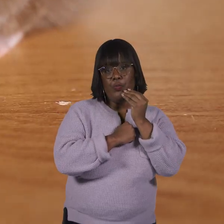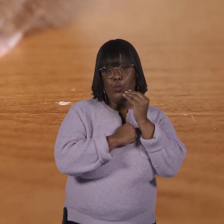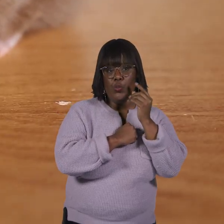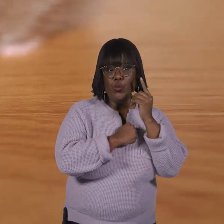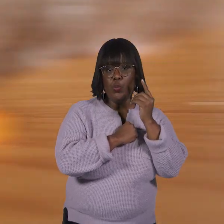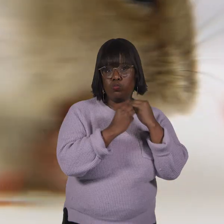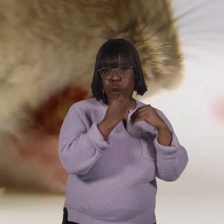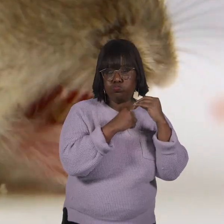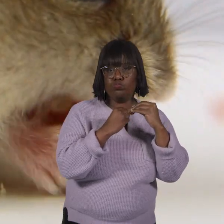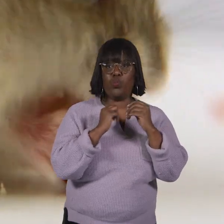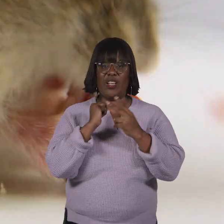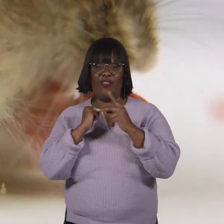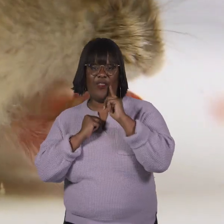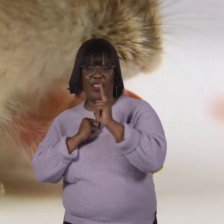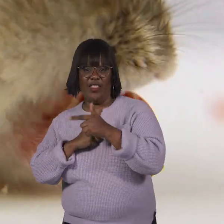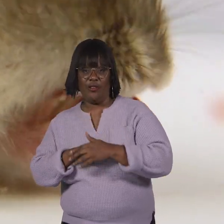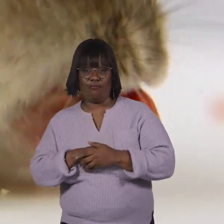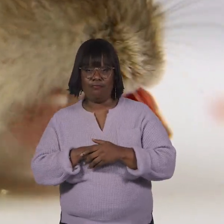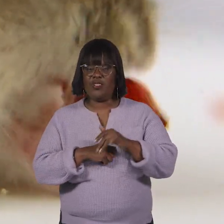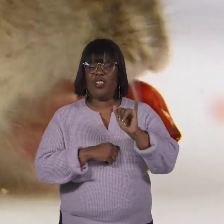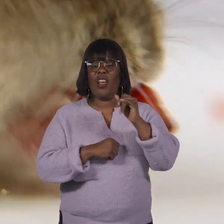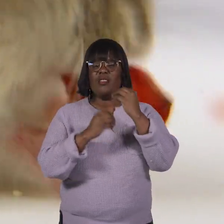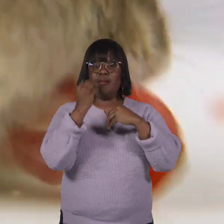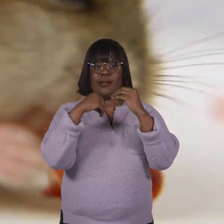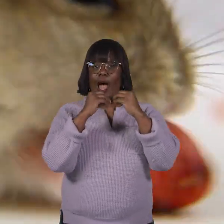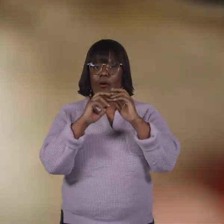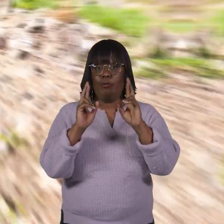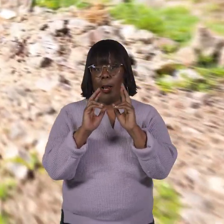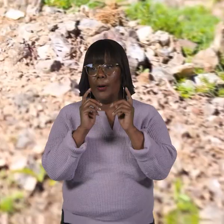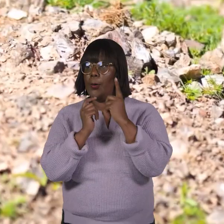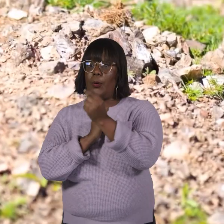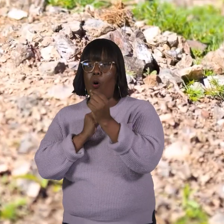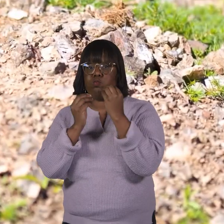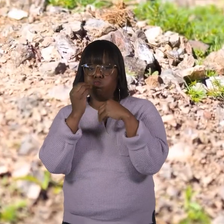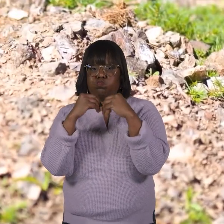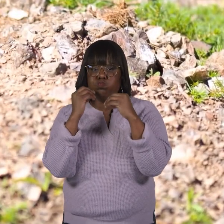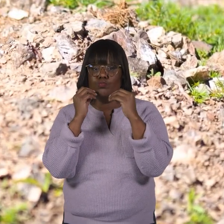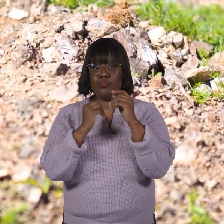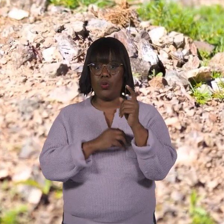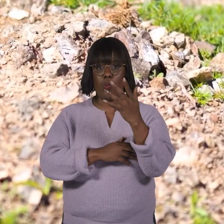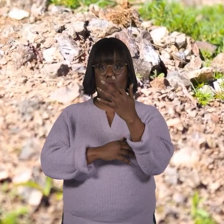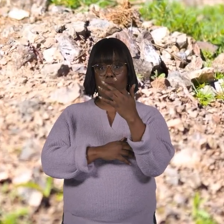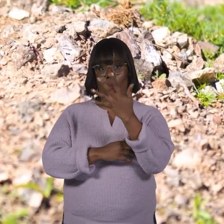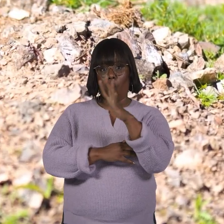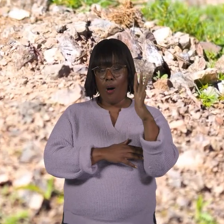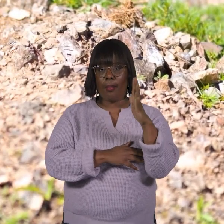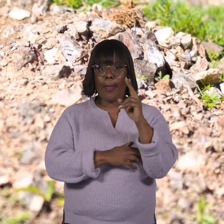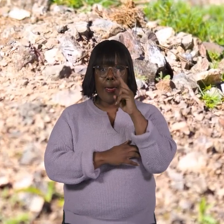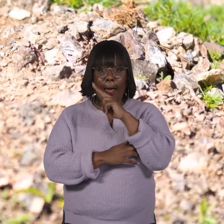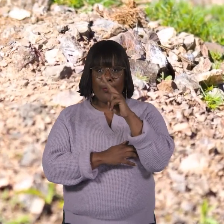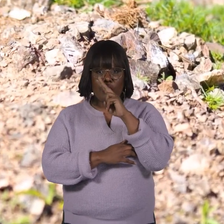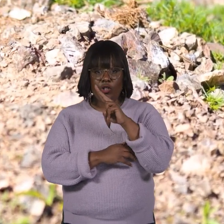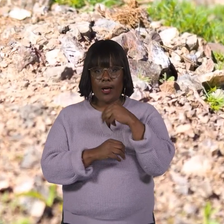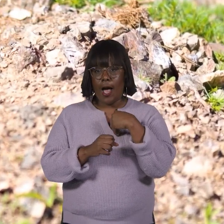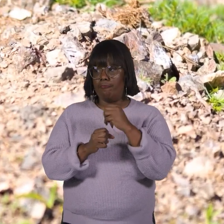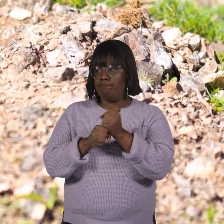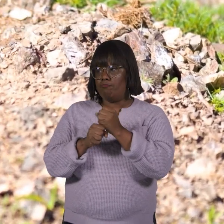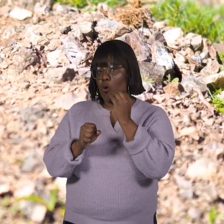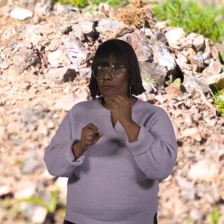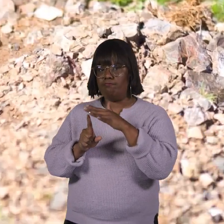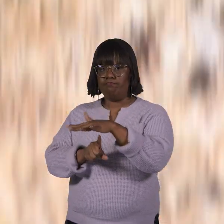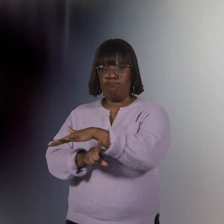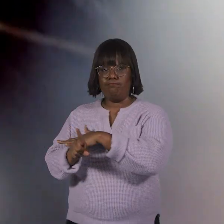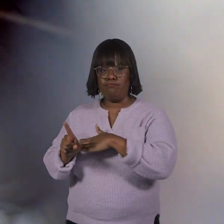munch on later it's like having a snack on the go in the wild hamsters make their homes in underground